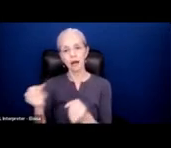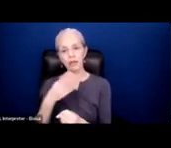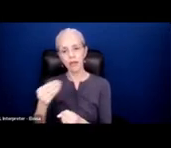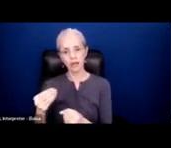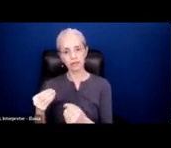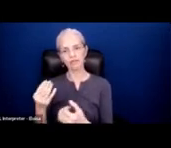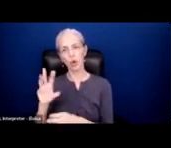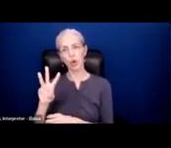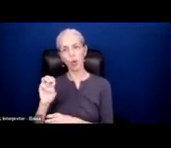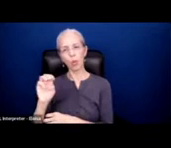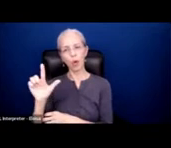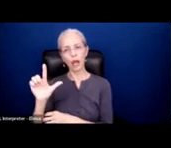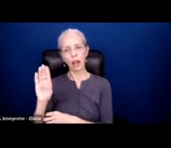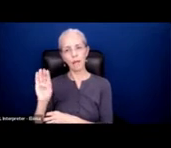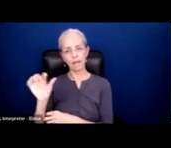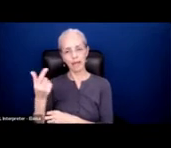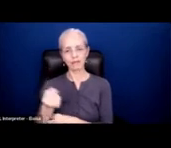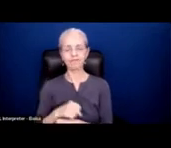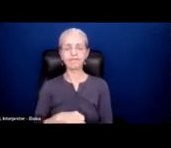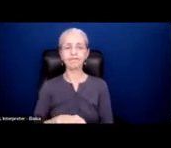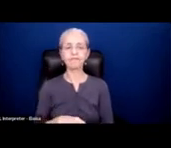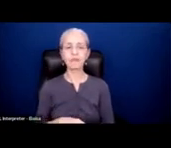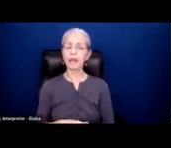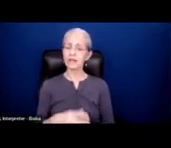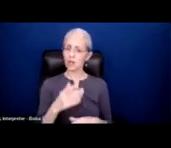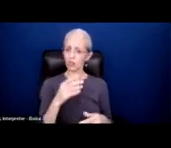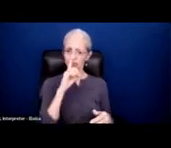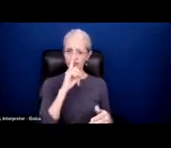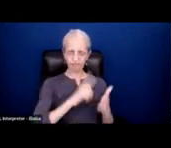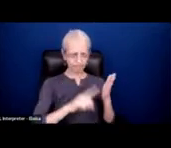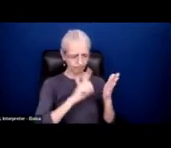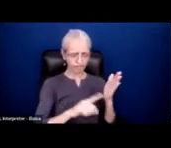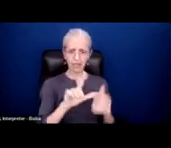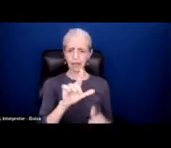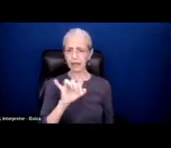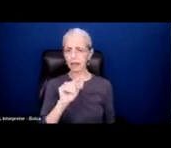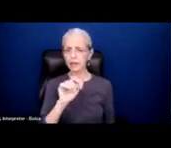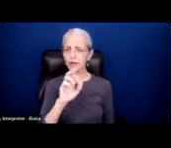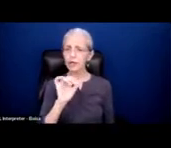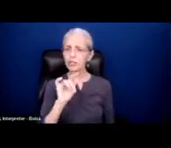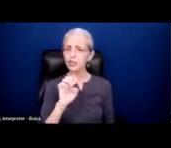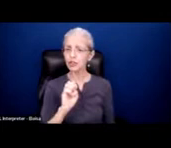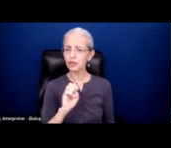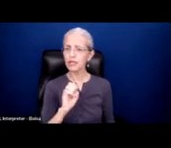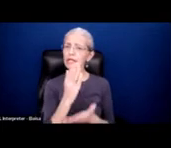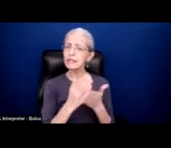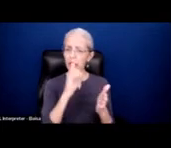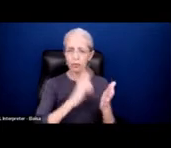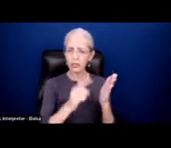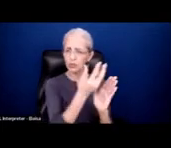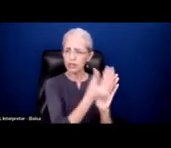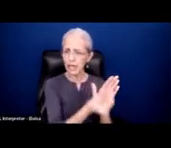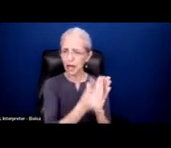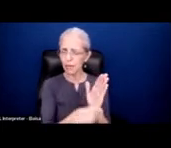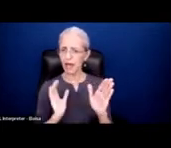So while looking at the literature on HCBS quality and sufficiency, there are a few key research gaps that our